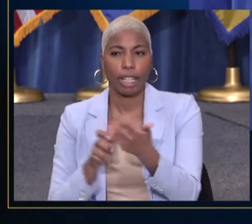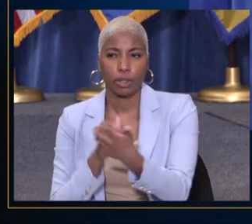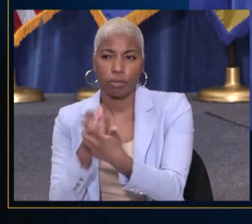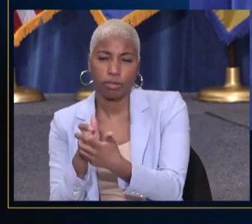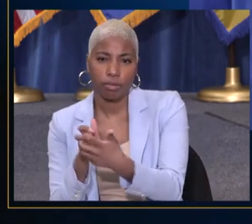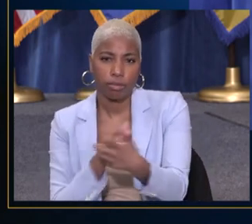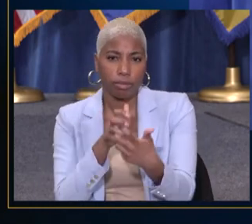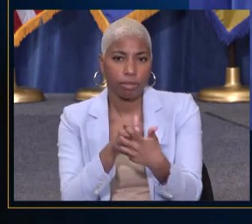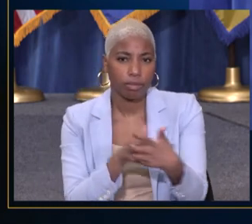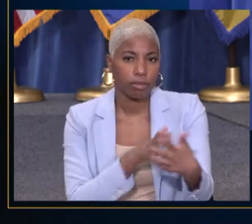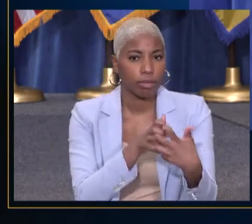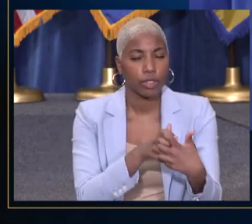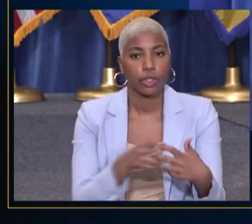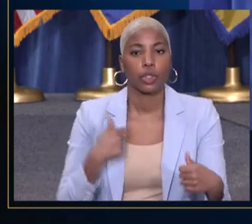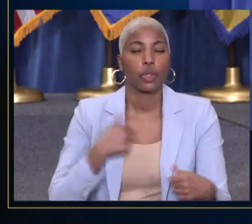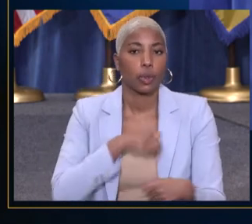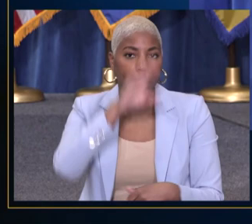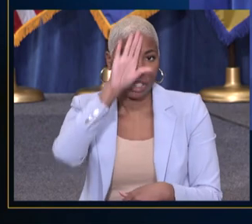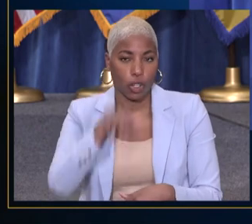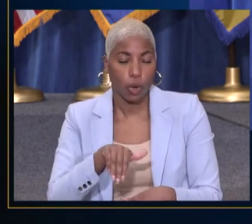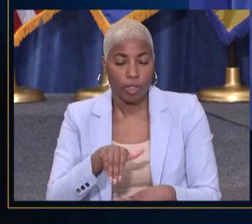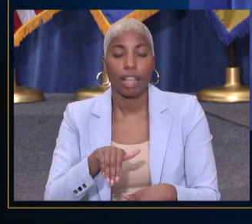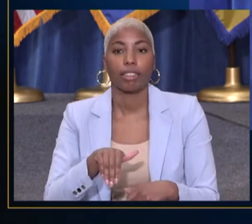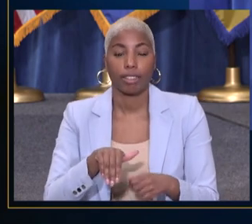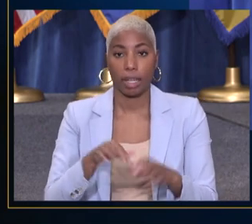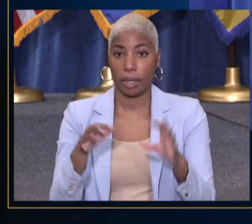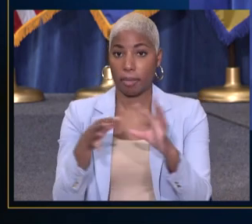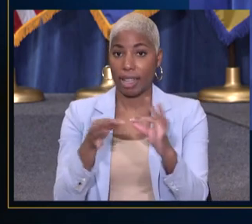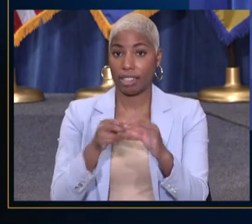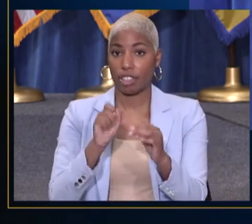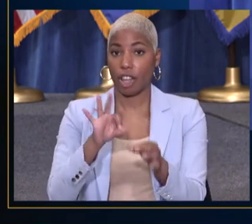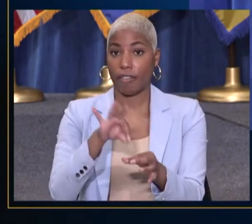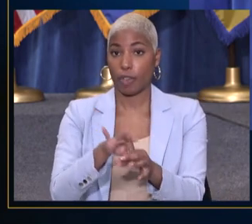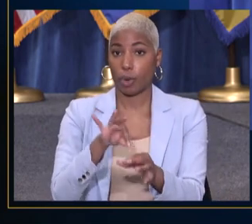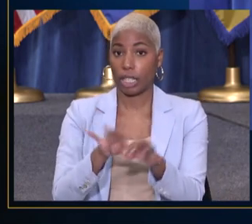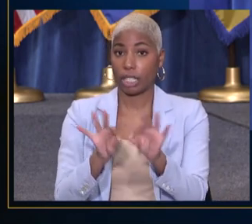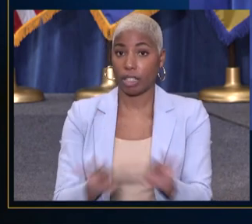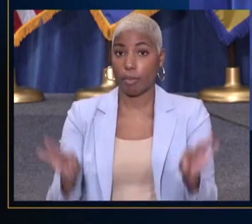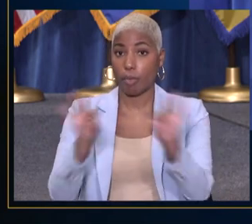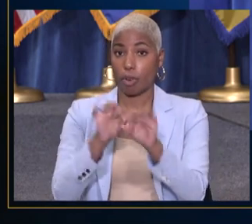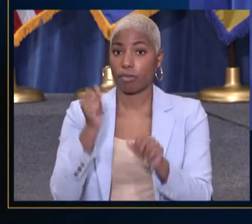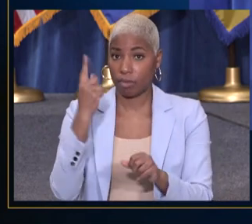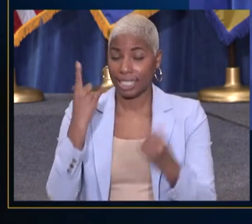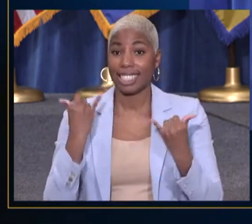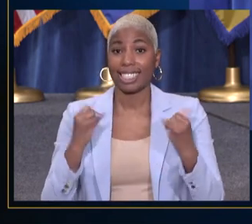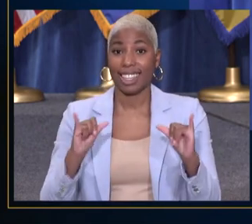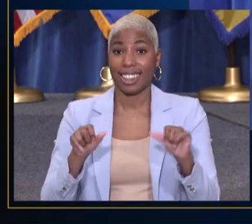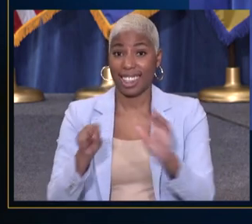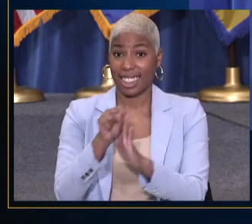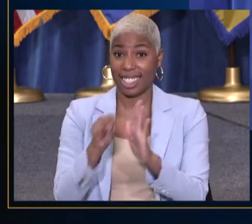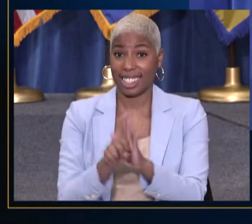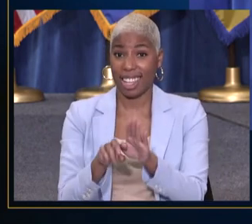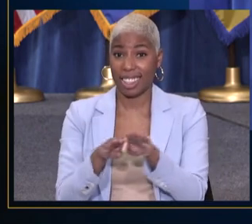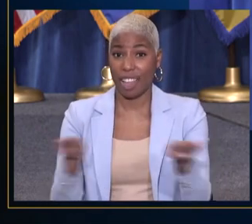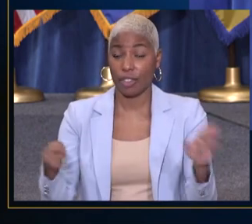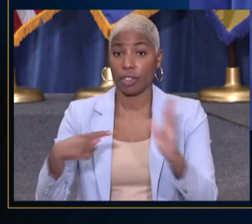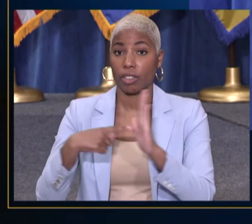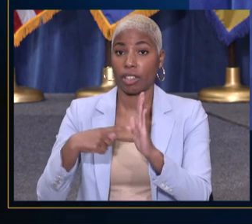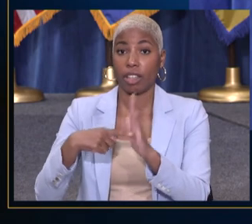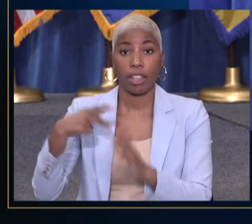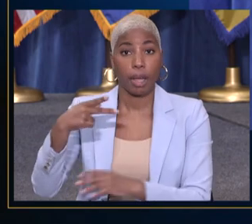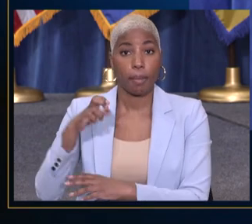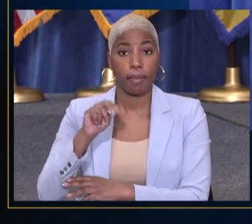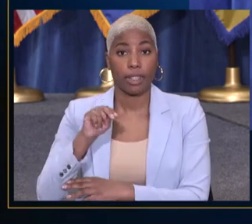we know that oftentimes we elevate the message of voting, and that's important. But even at the state level, like in Pennsylvania, Rep.